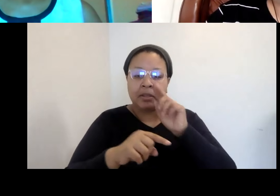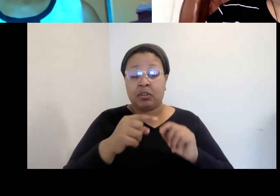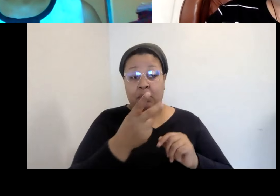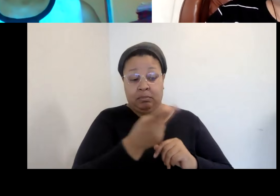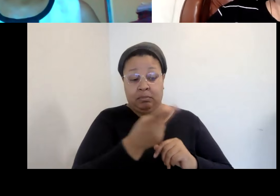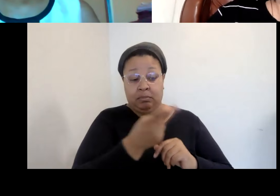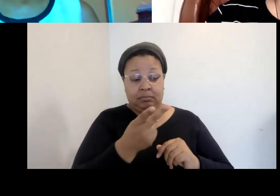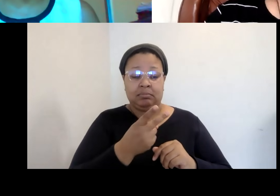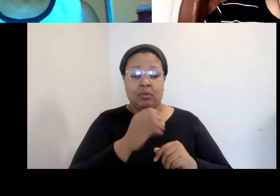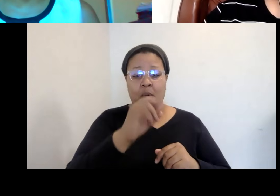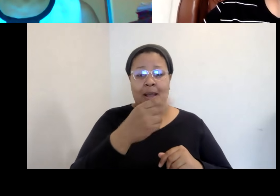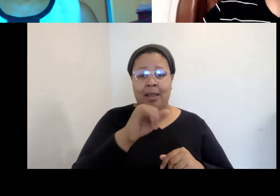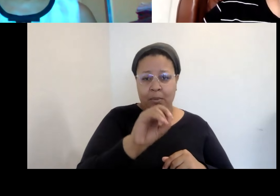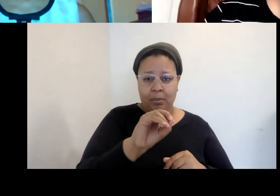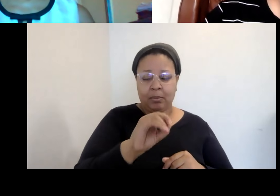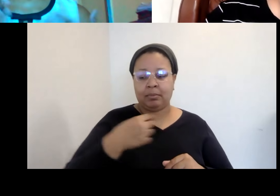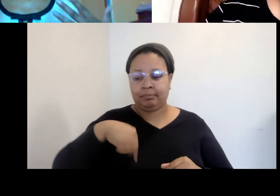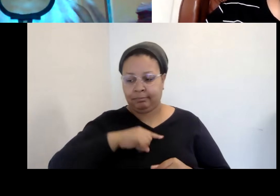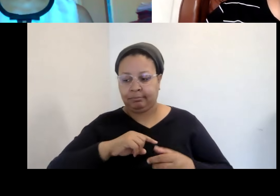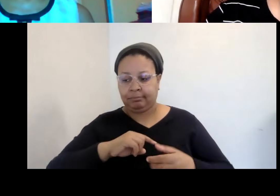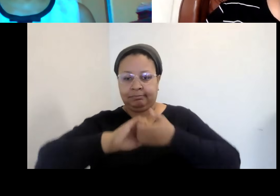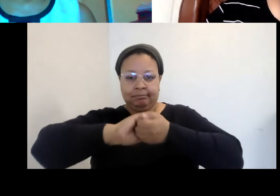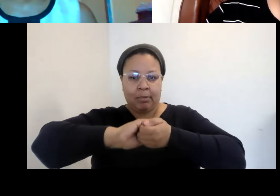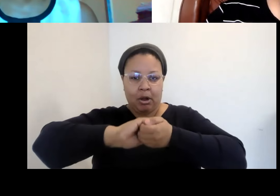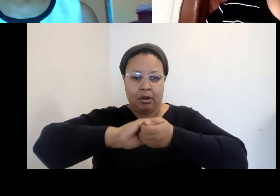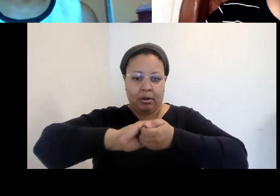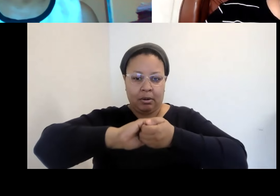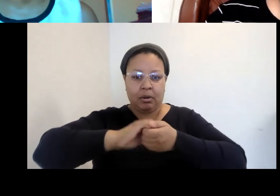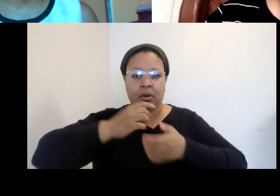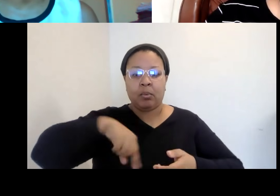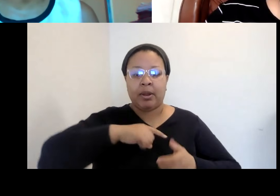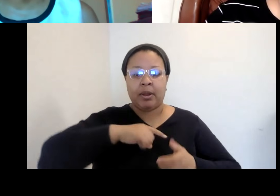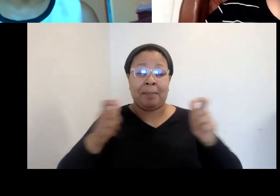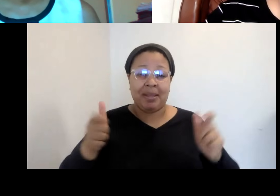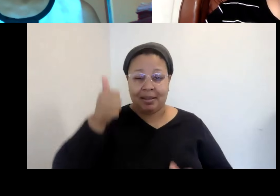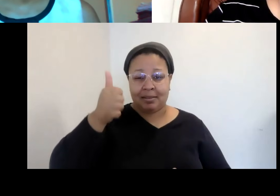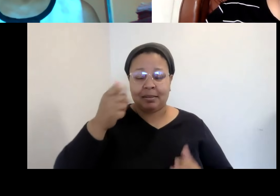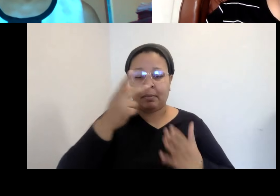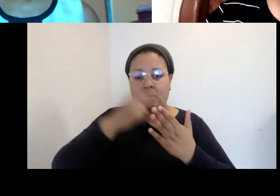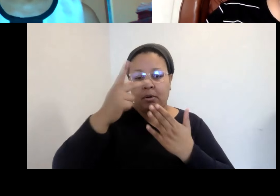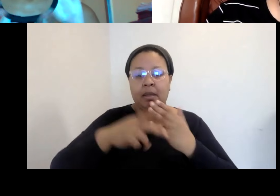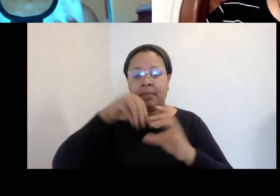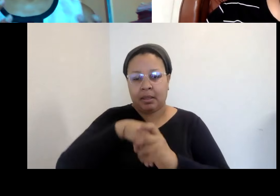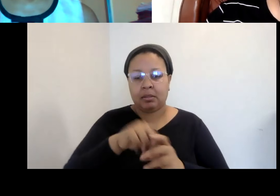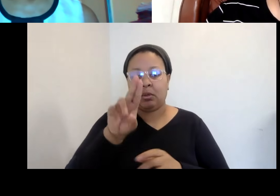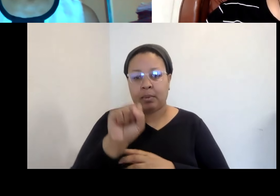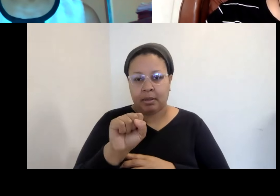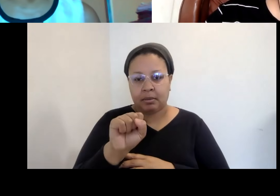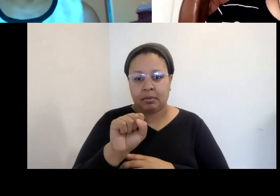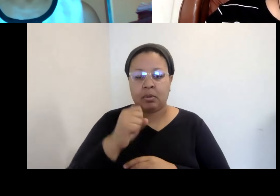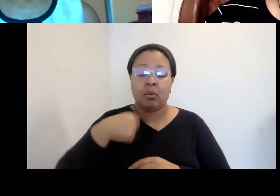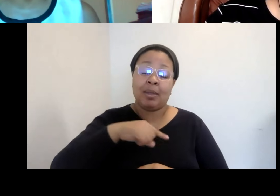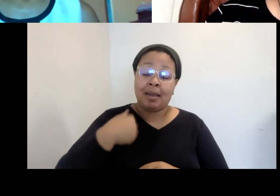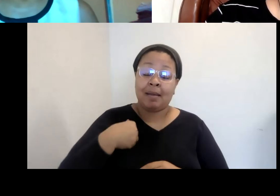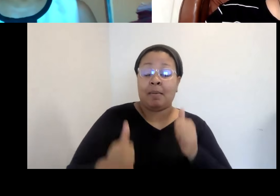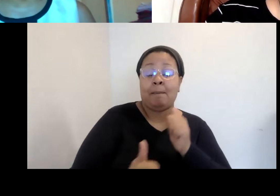the other 10 states across the nation. We are the largest ABLE program in the country. We have the most accounts, and